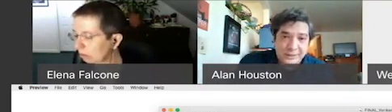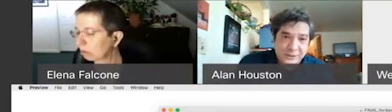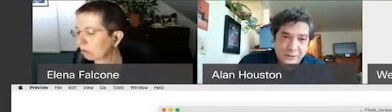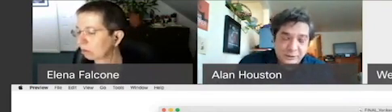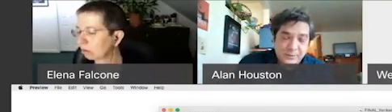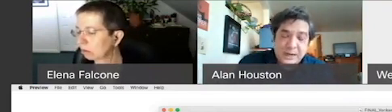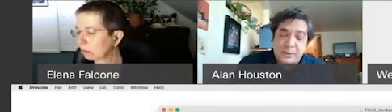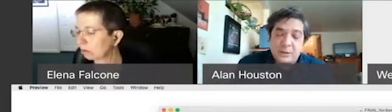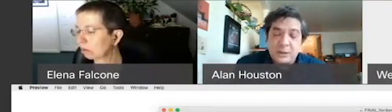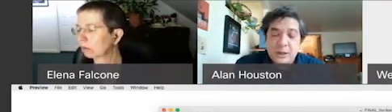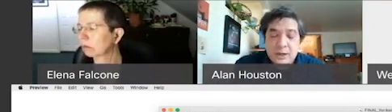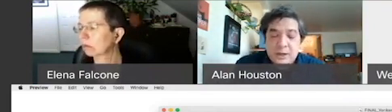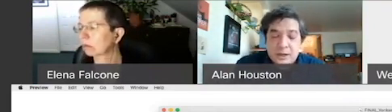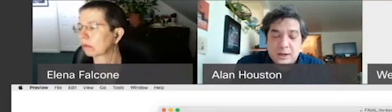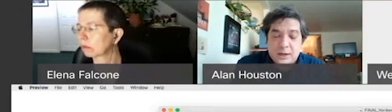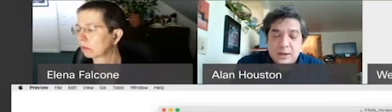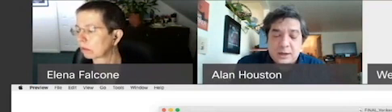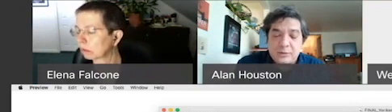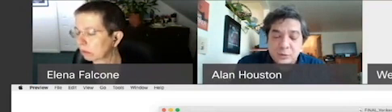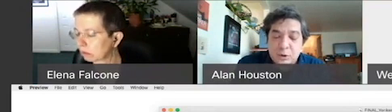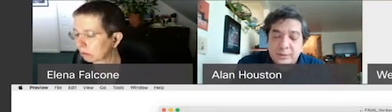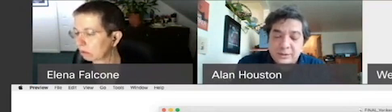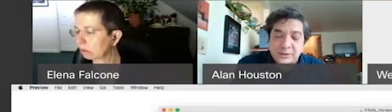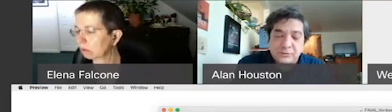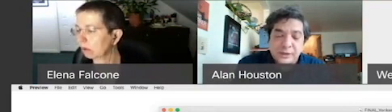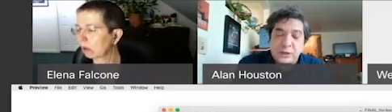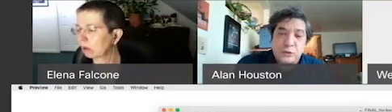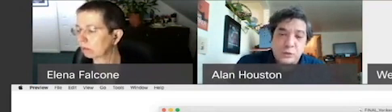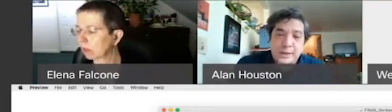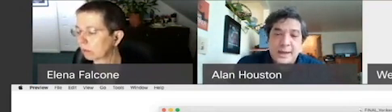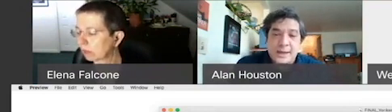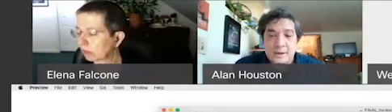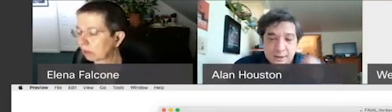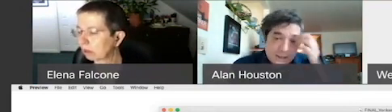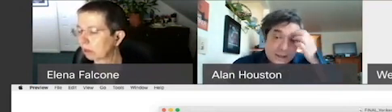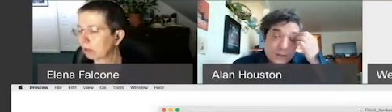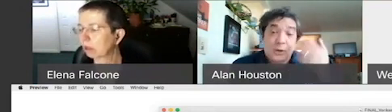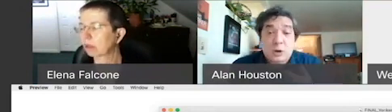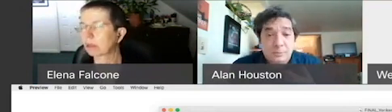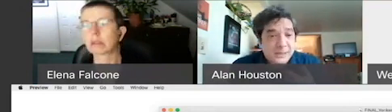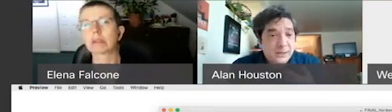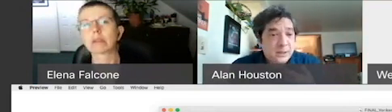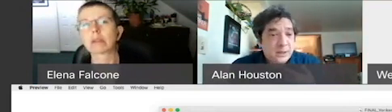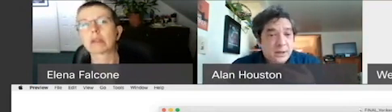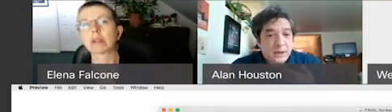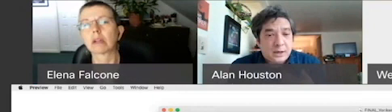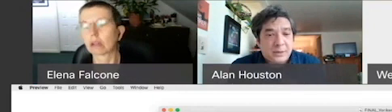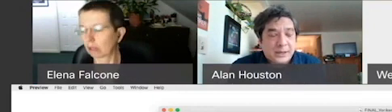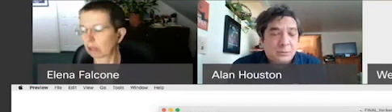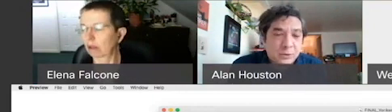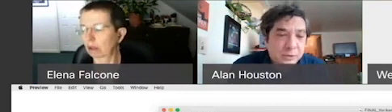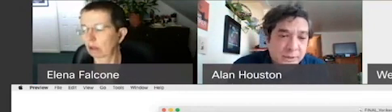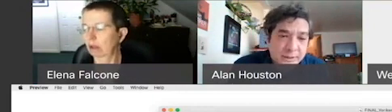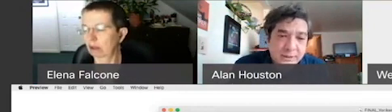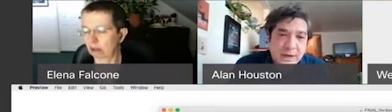by mail through homebound delivery, you can call me. My number is